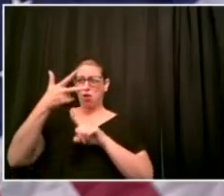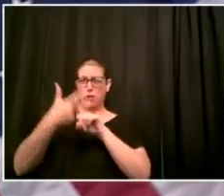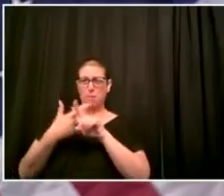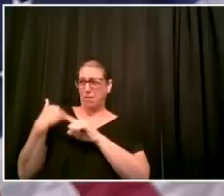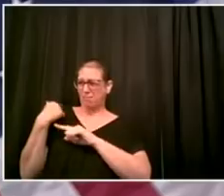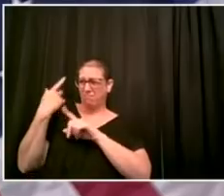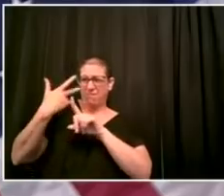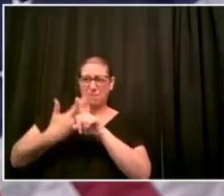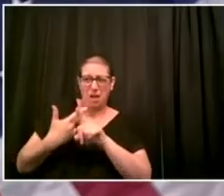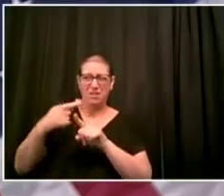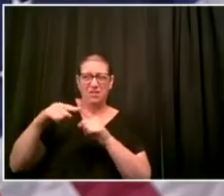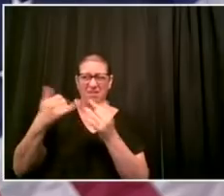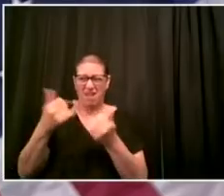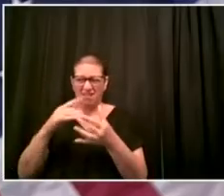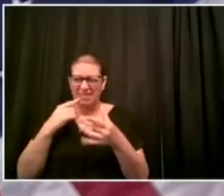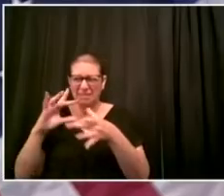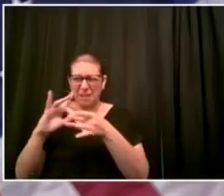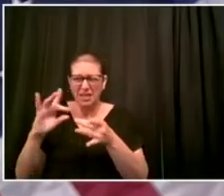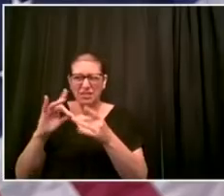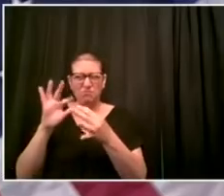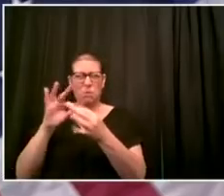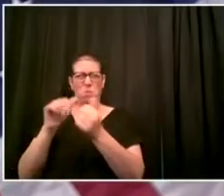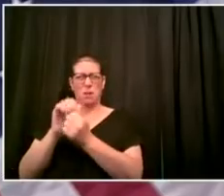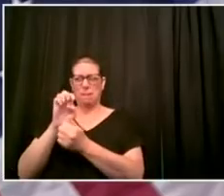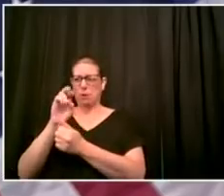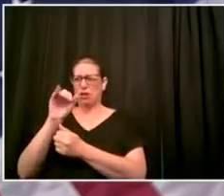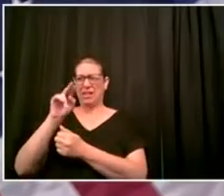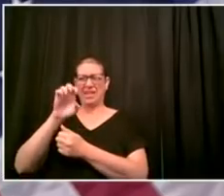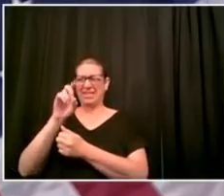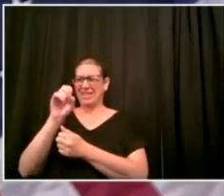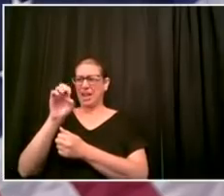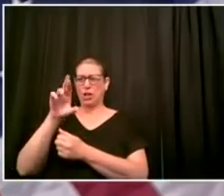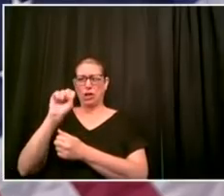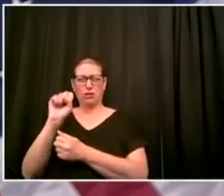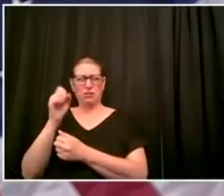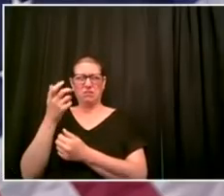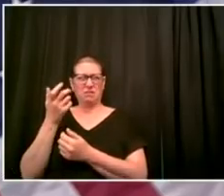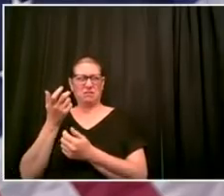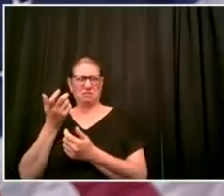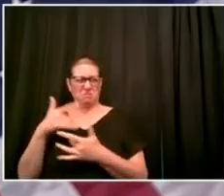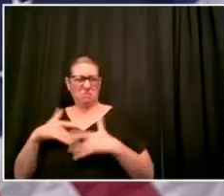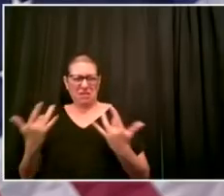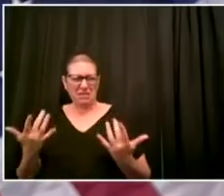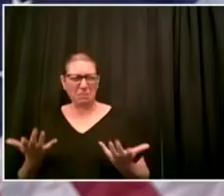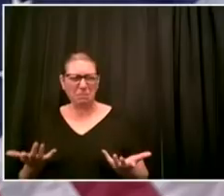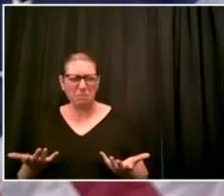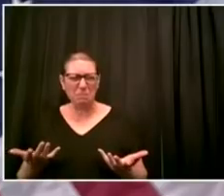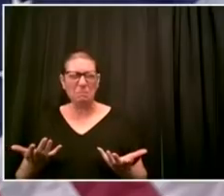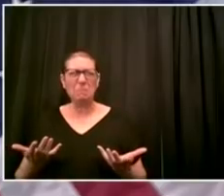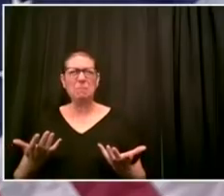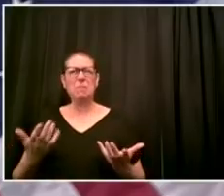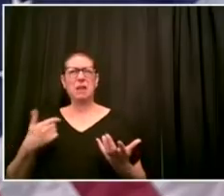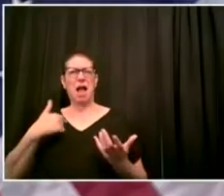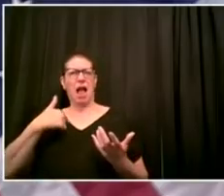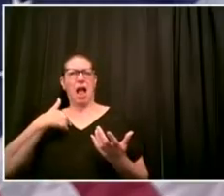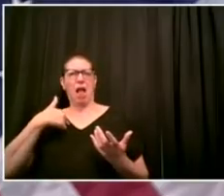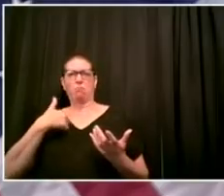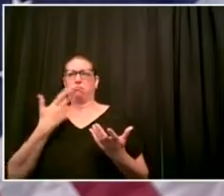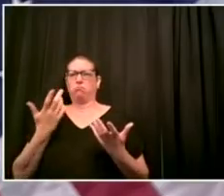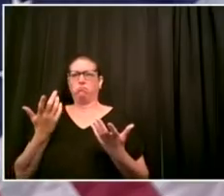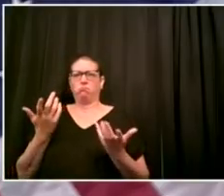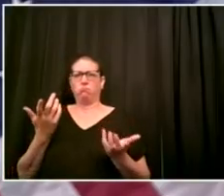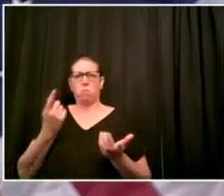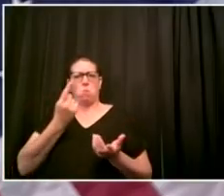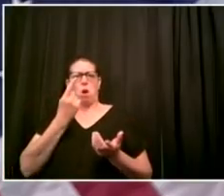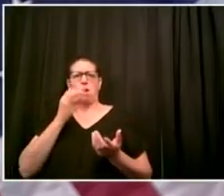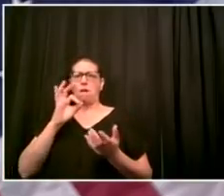one trip with Bernie Sanders. I obviously believed he would be a great president and could do a lot of the work we needed. That had